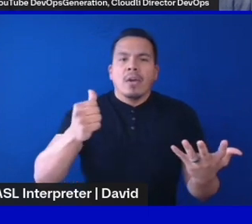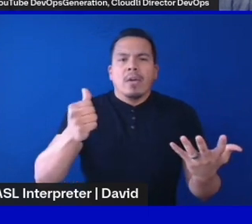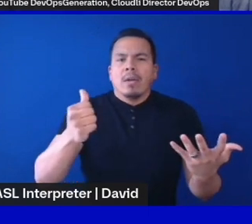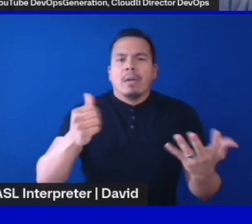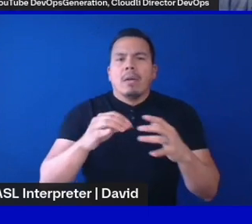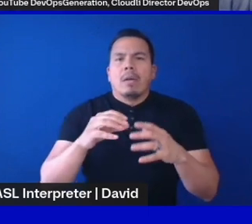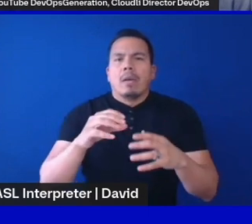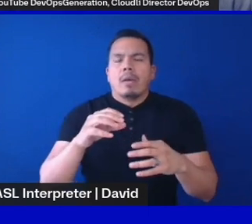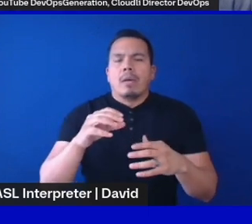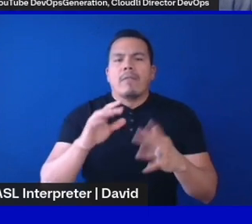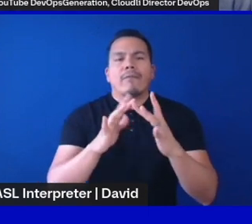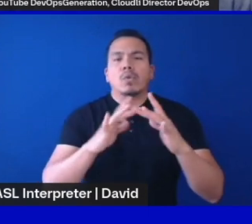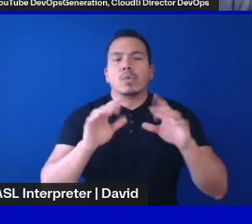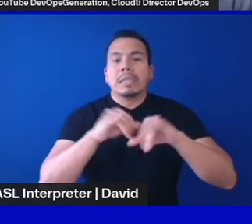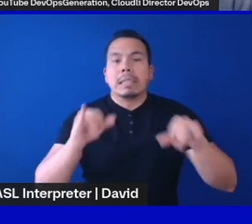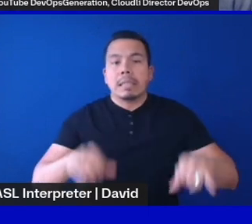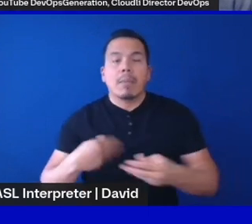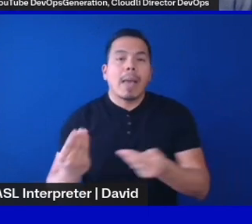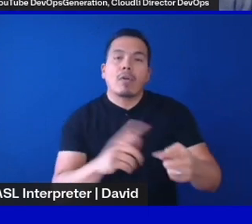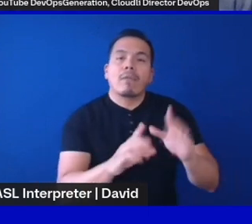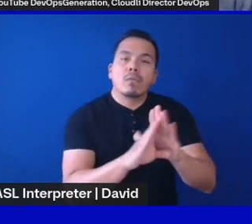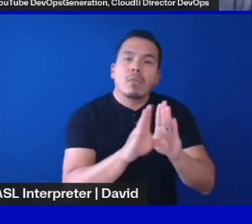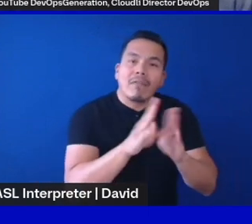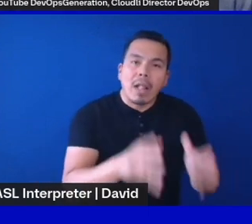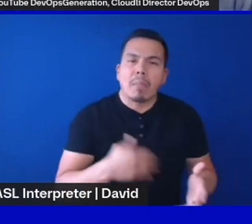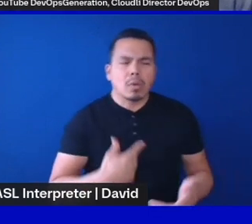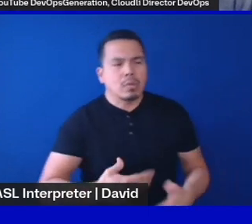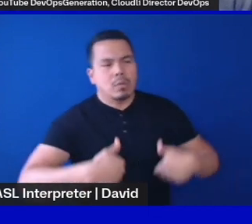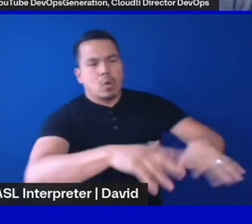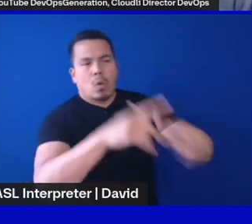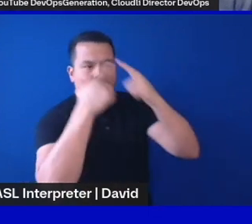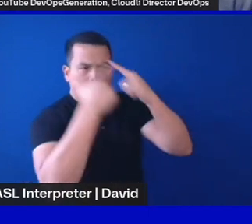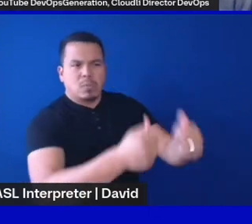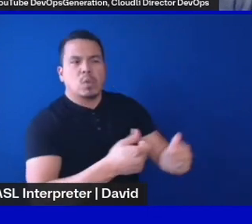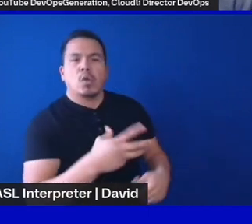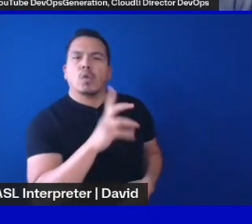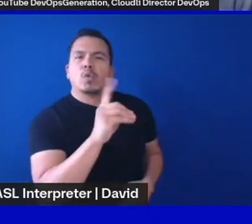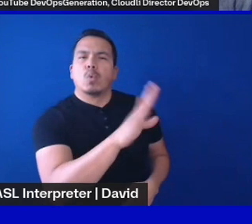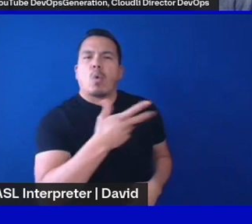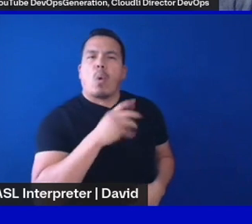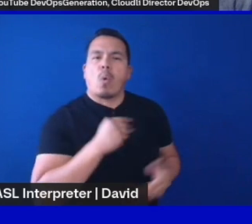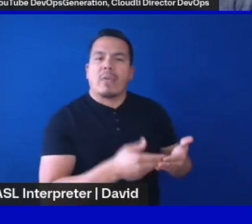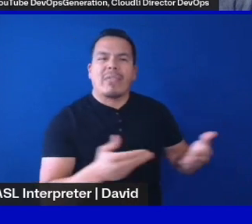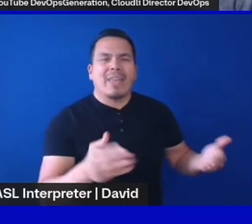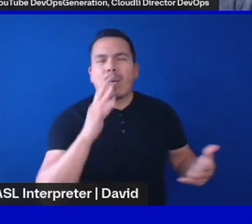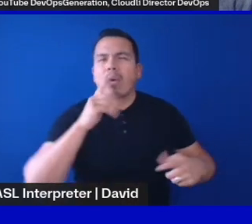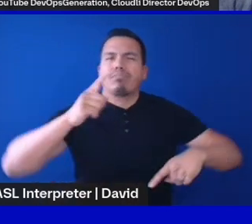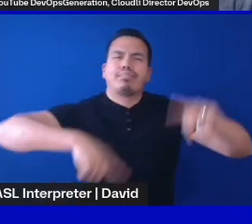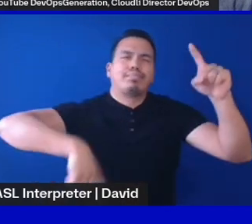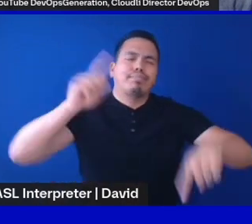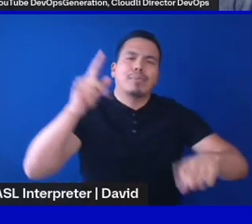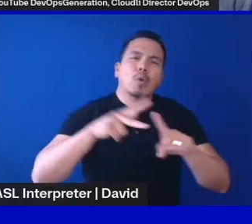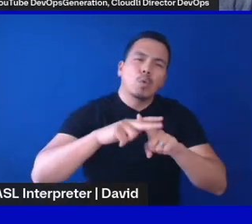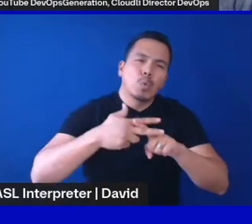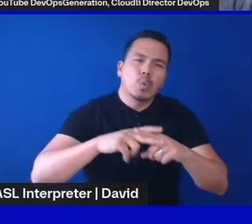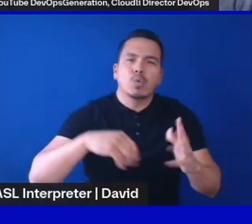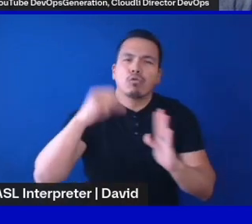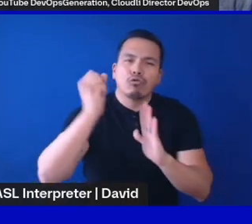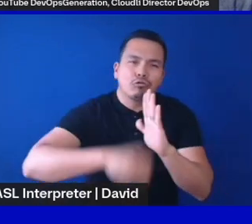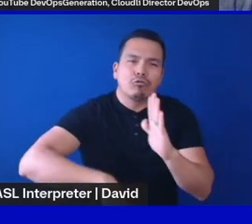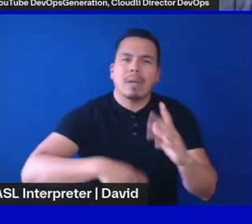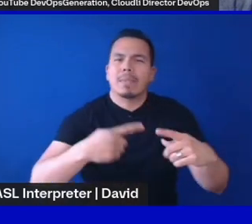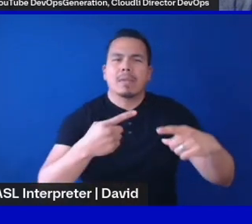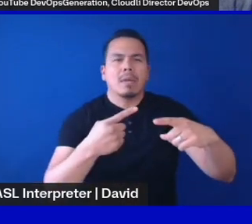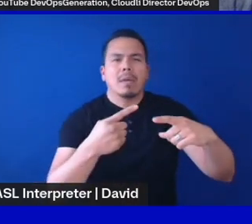that off to the developer and says, do your thing, you'll end up with a lot of custom tools appearing, whether it's scripts to automate portions of the